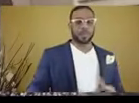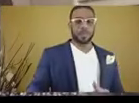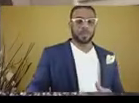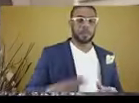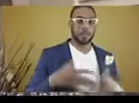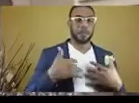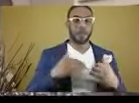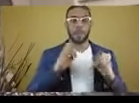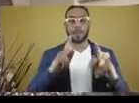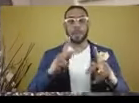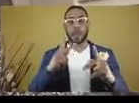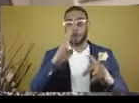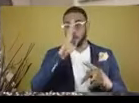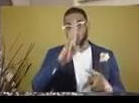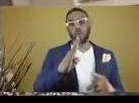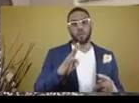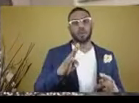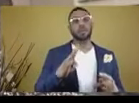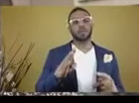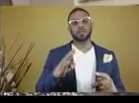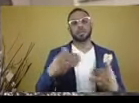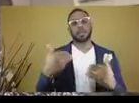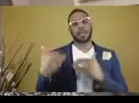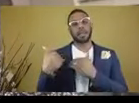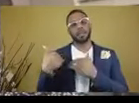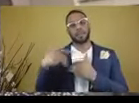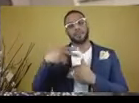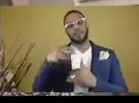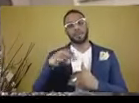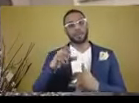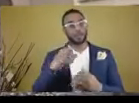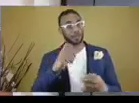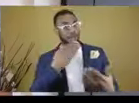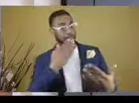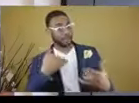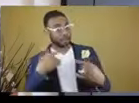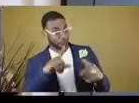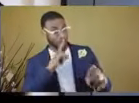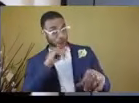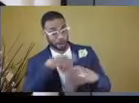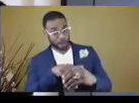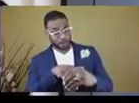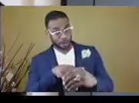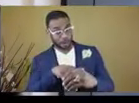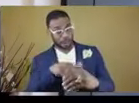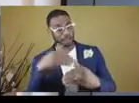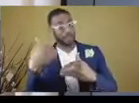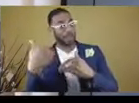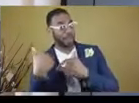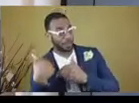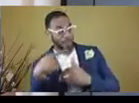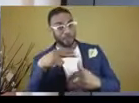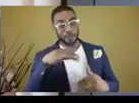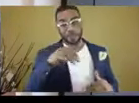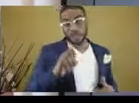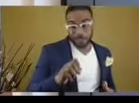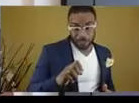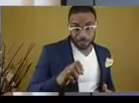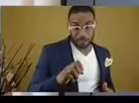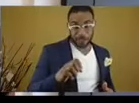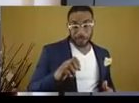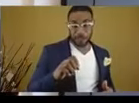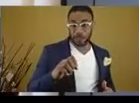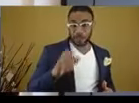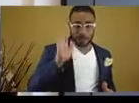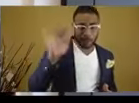bolder accountability phase. Okay. Well, since you are in the accountability phase, it